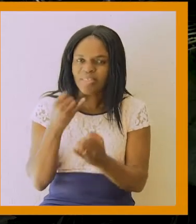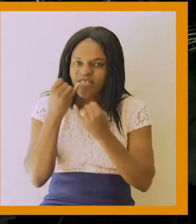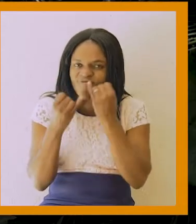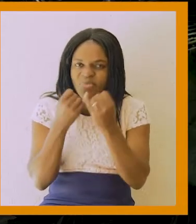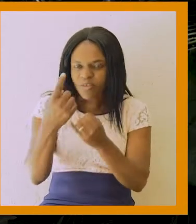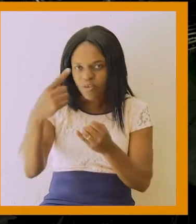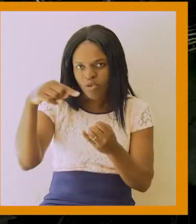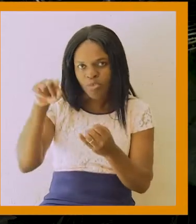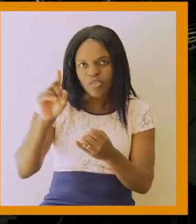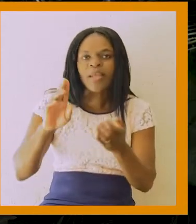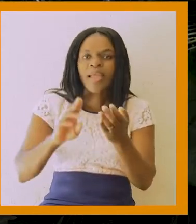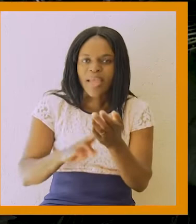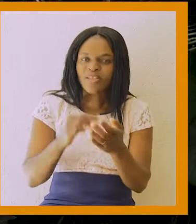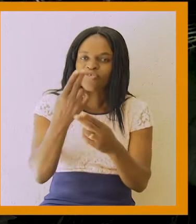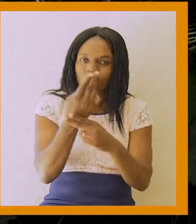and using